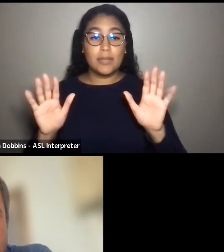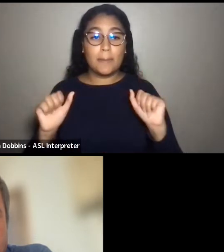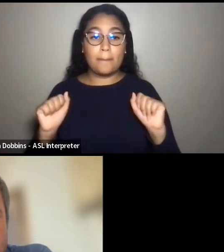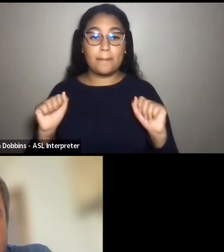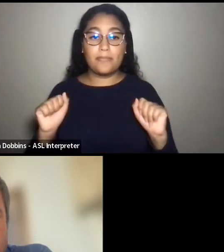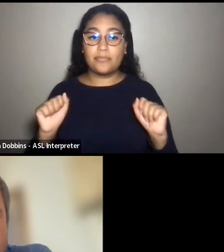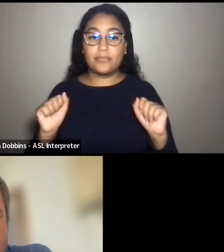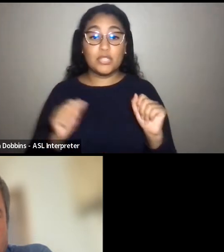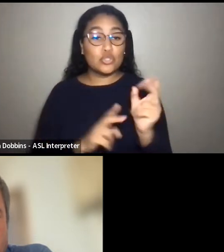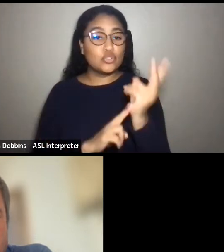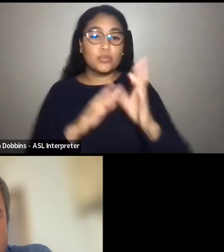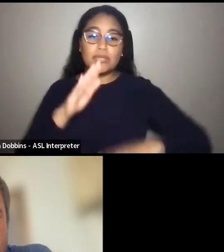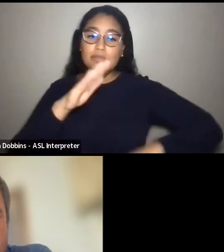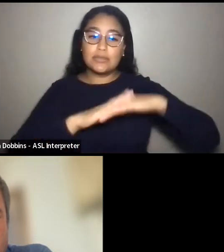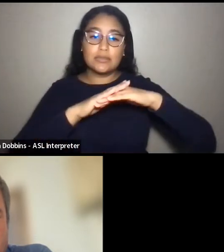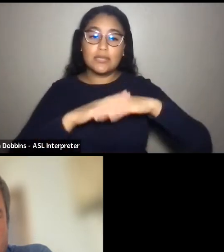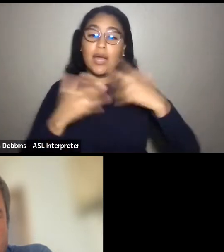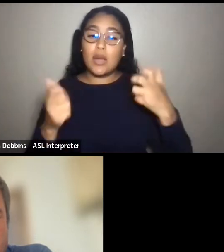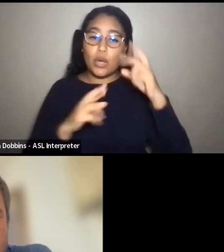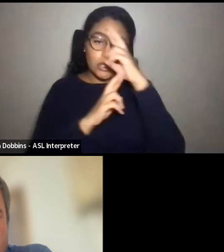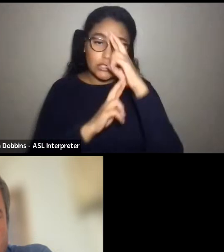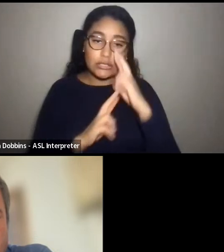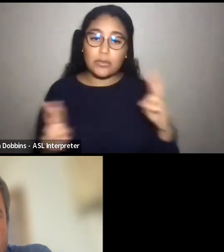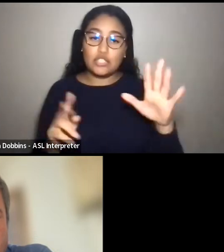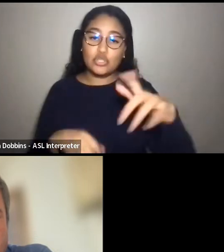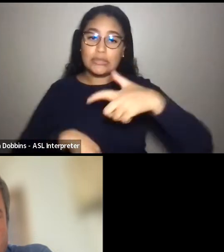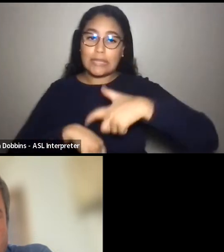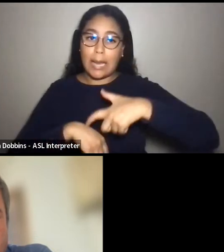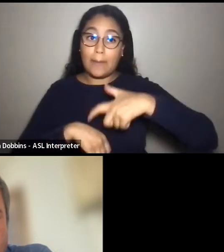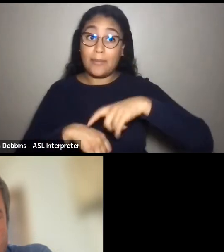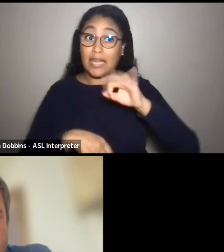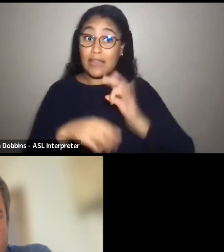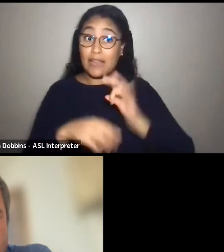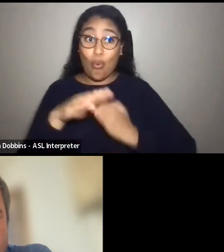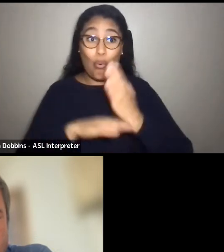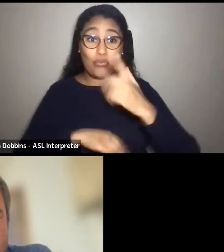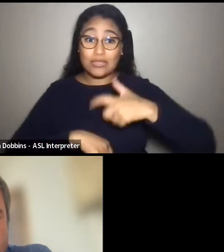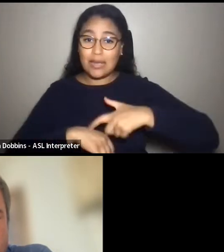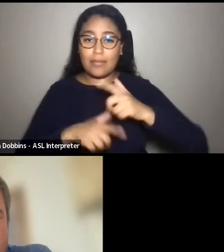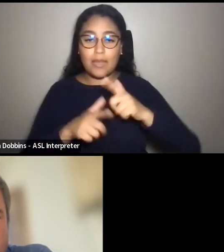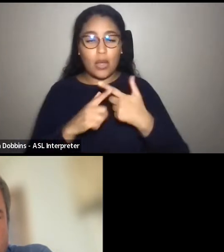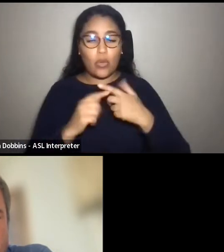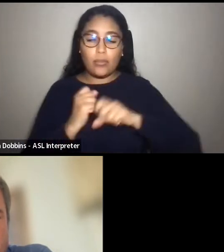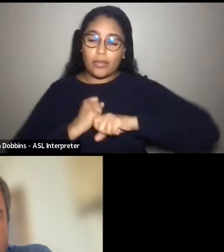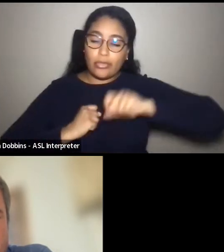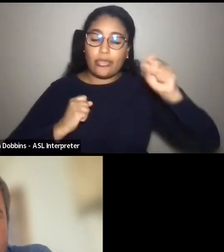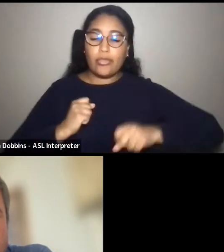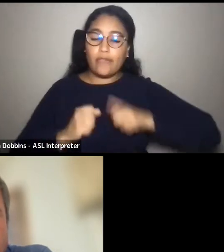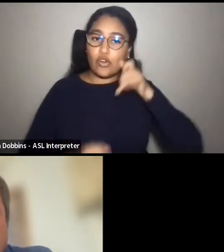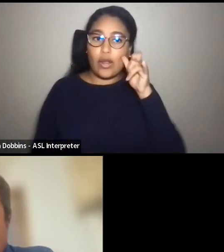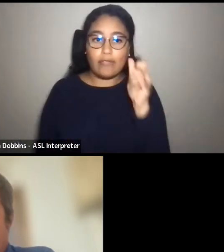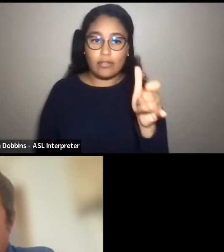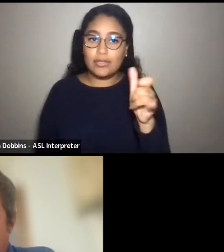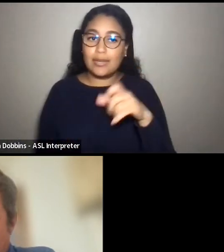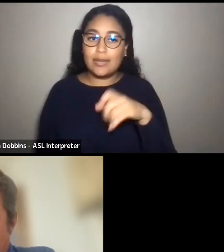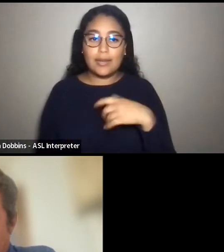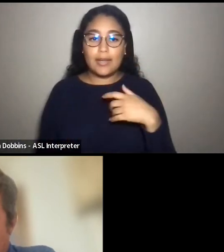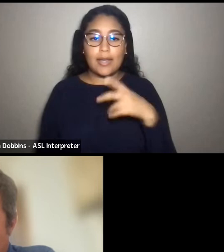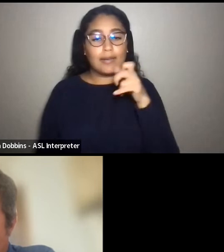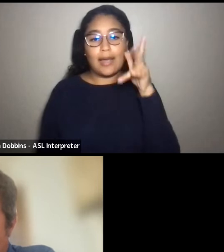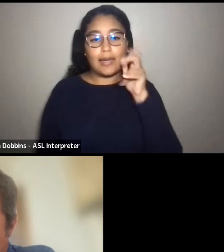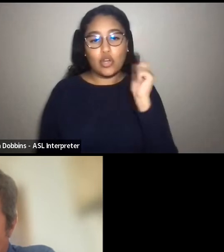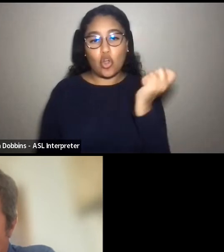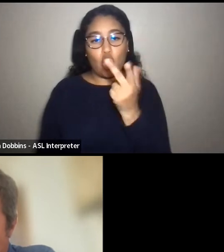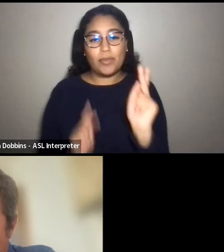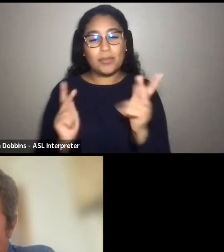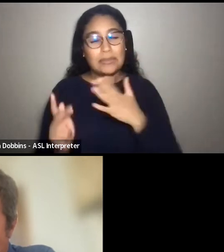it's 2 minutes because I want to respect all of your time. And if we go overtime, we're going to be here for a very long time and not hear everybody.